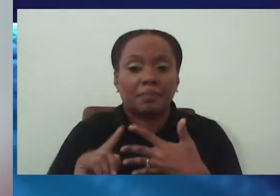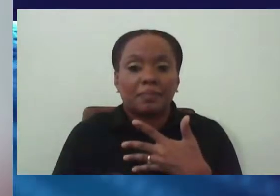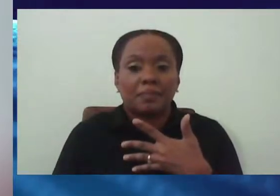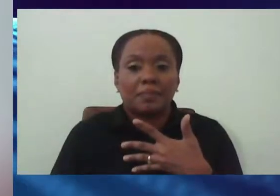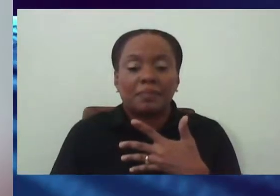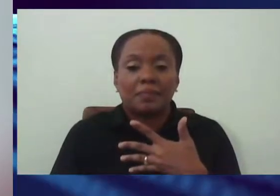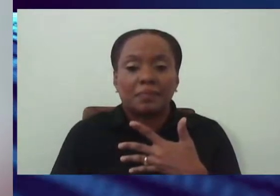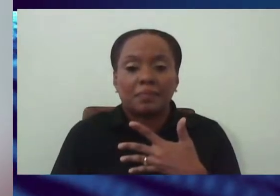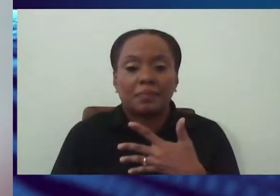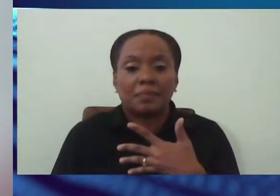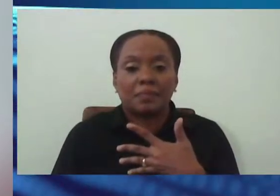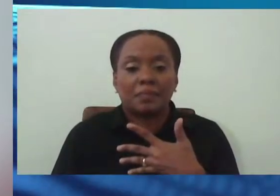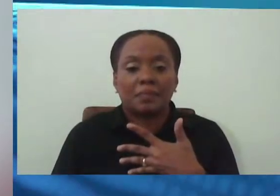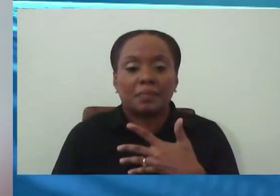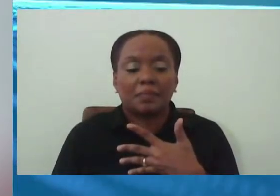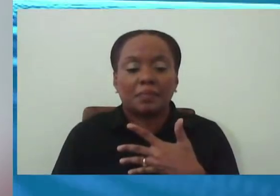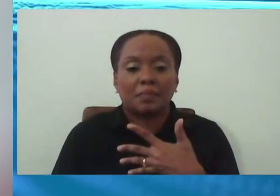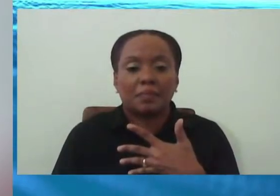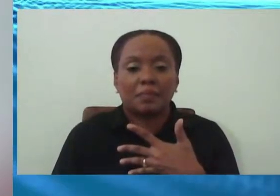for the benefit of others.